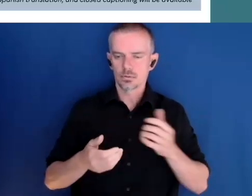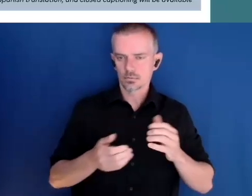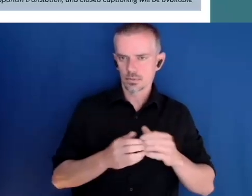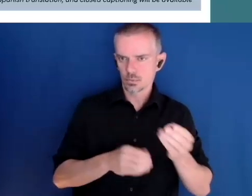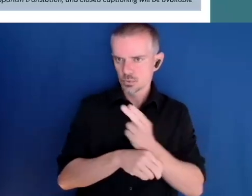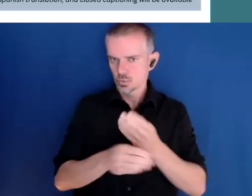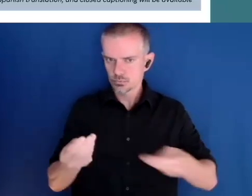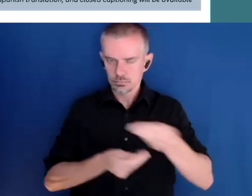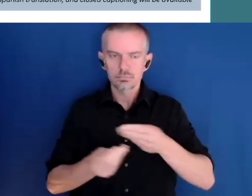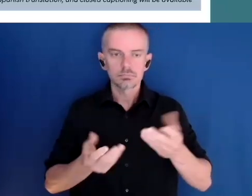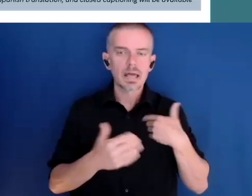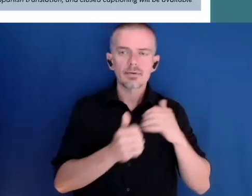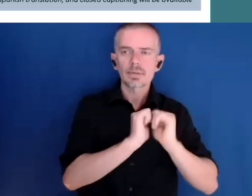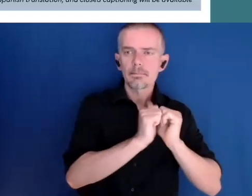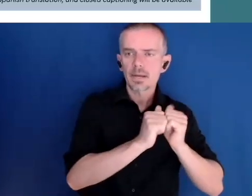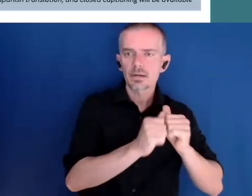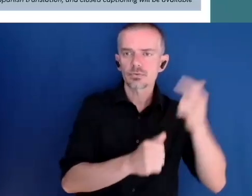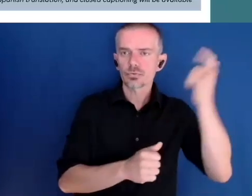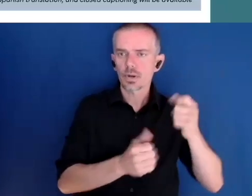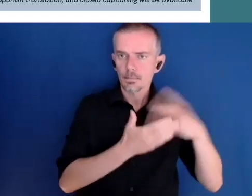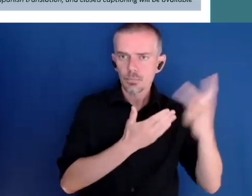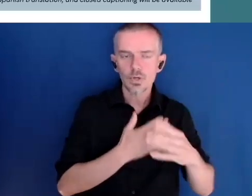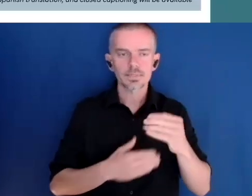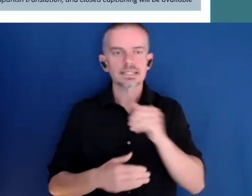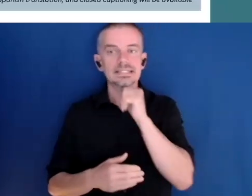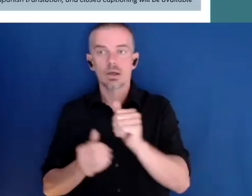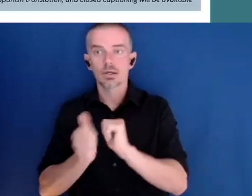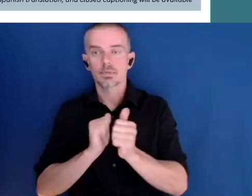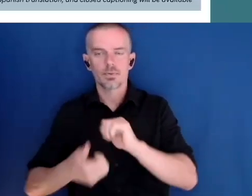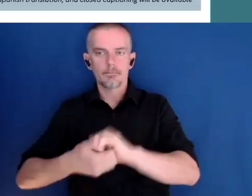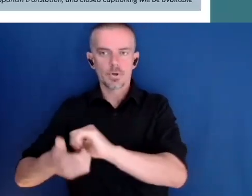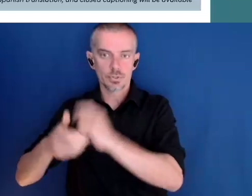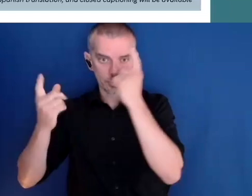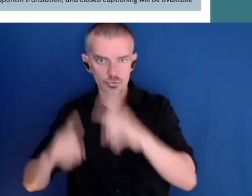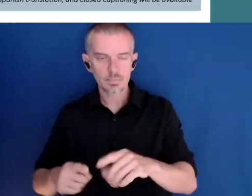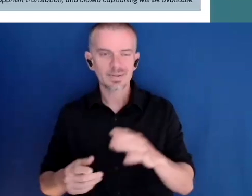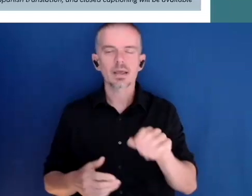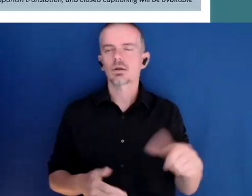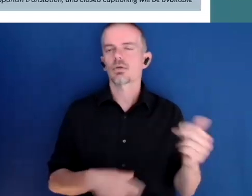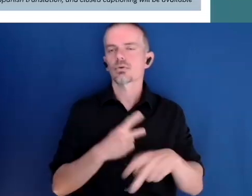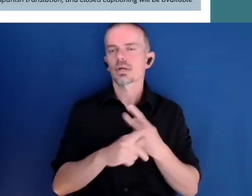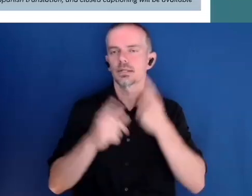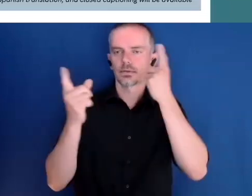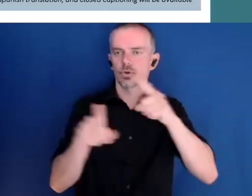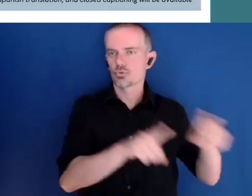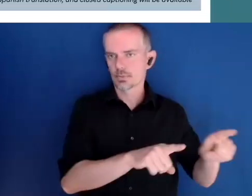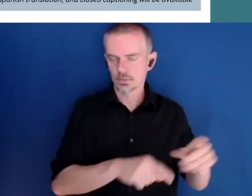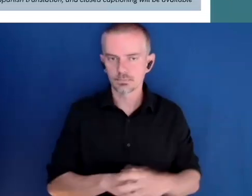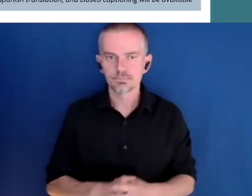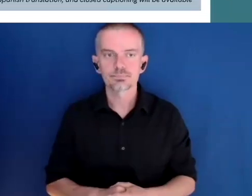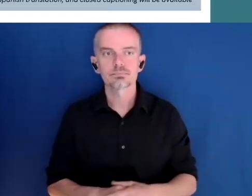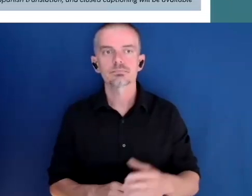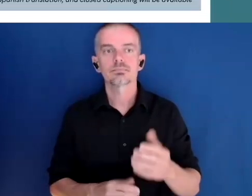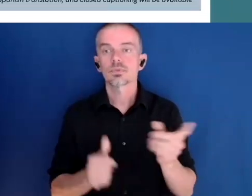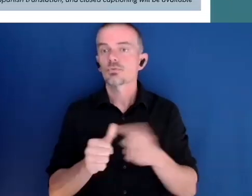competitive grant programs and non-competitive partnership agreements and other agreements. The first session was a couple of